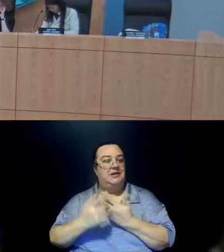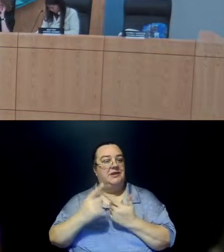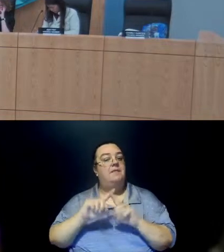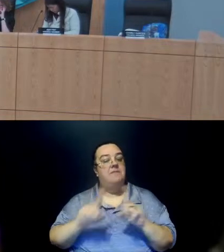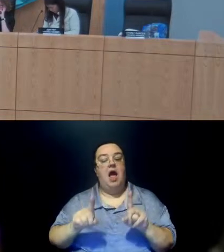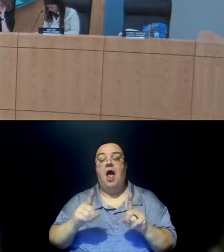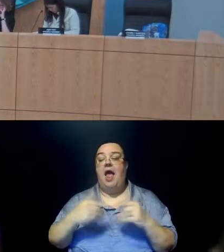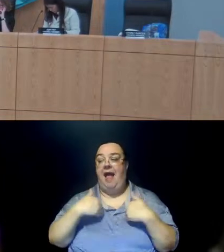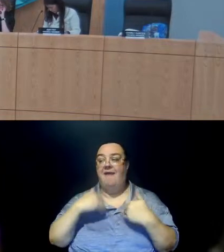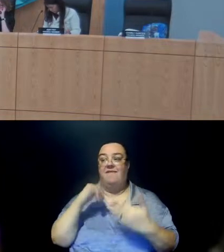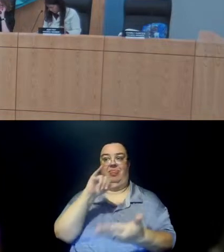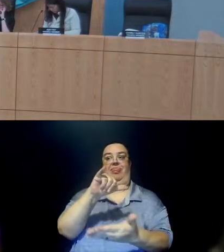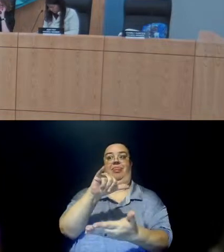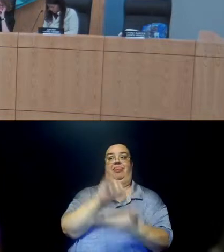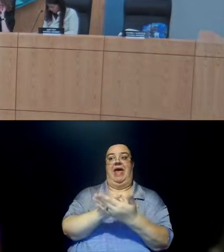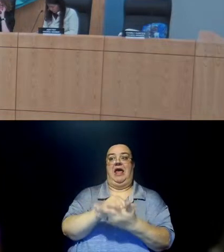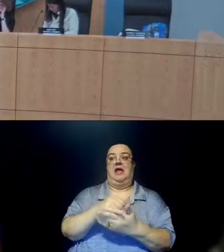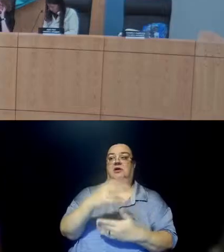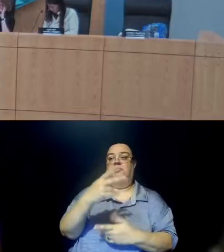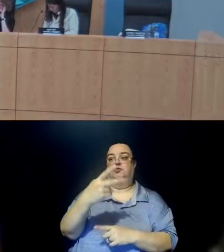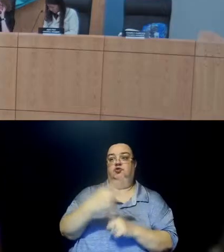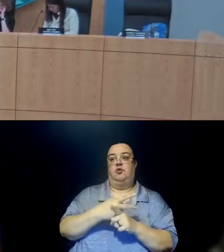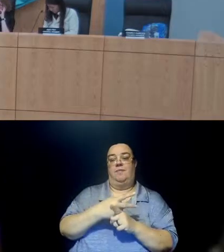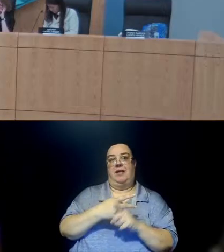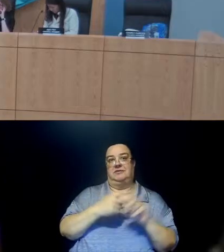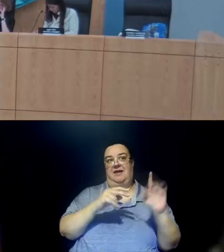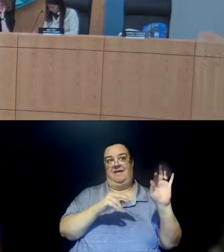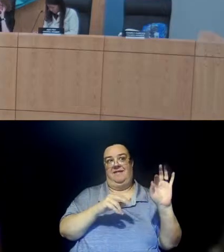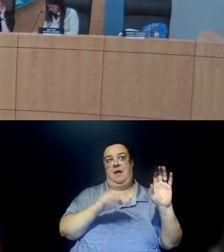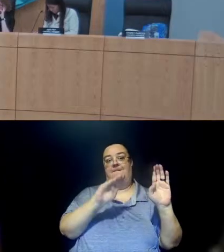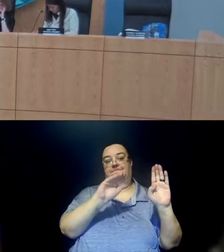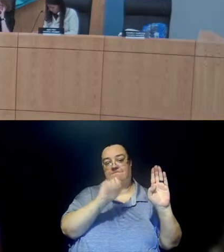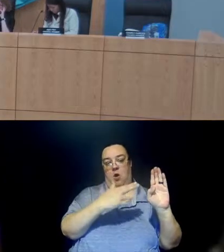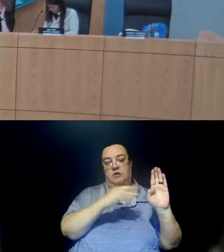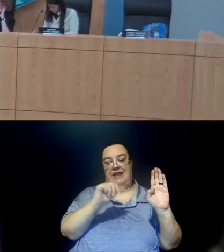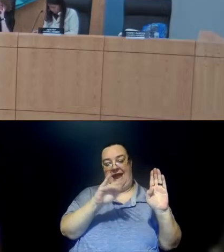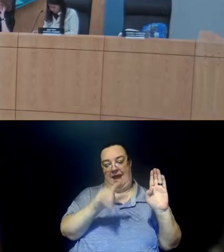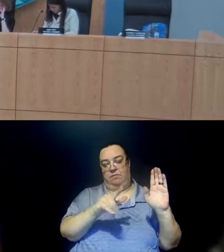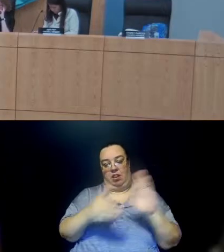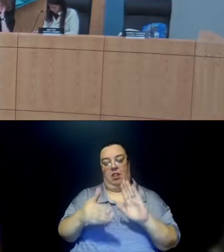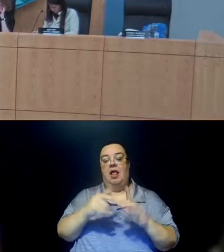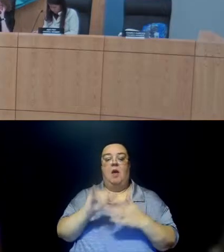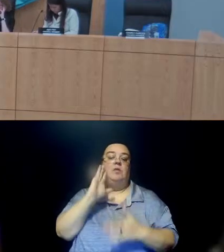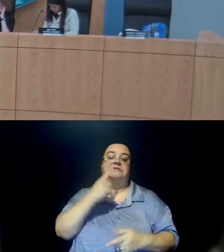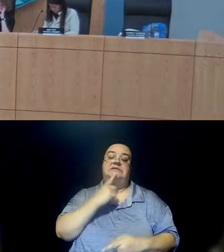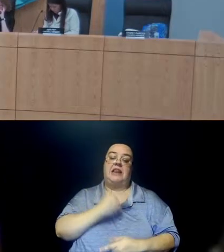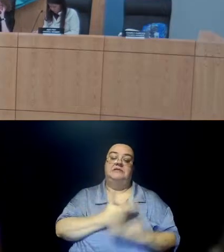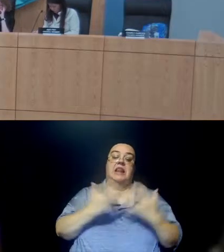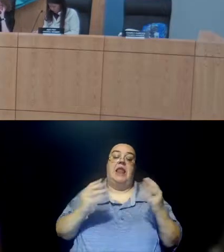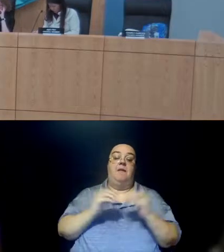having that 2 extra months, I think, would tell us a lot about the actuals.